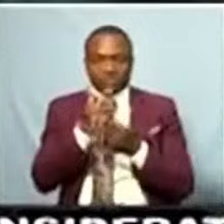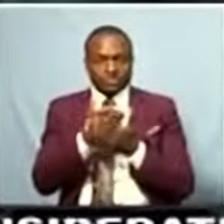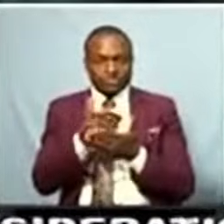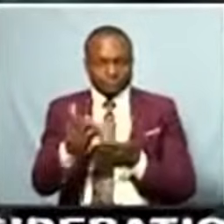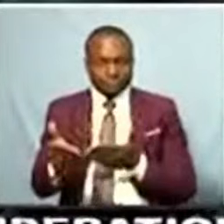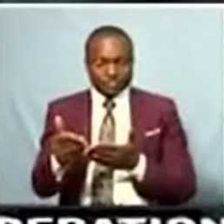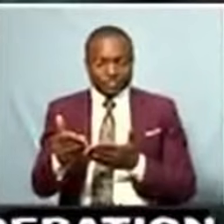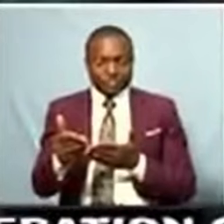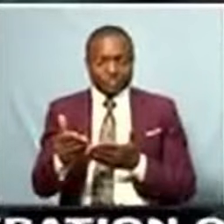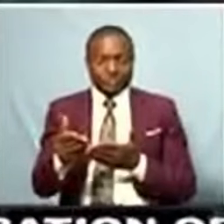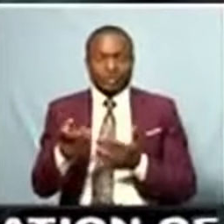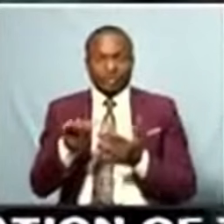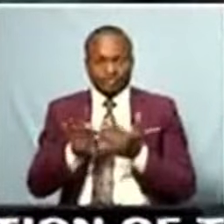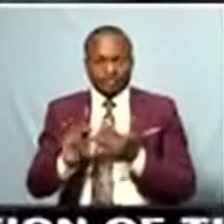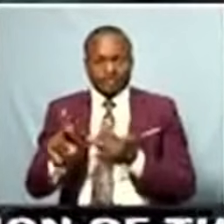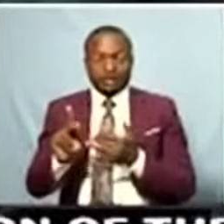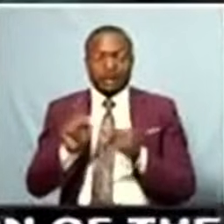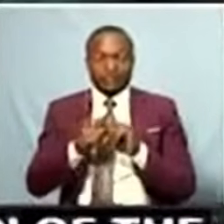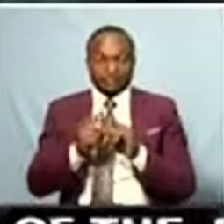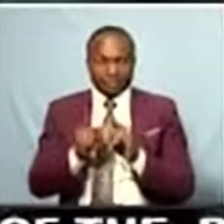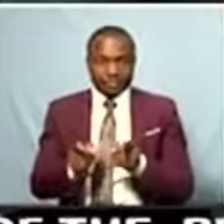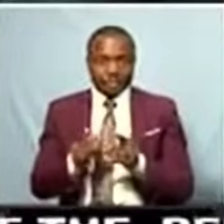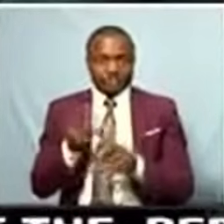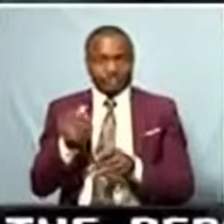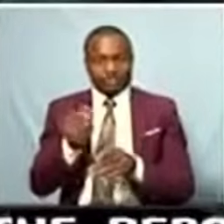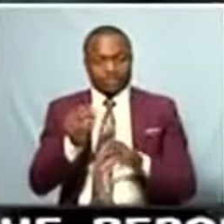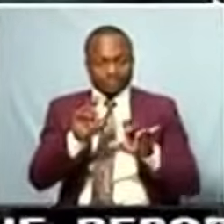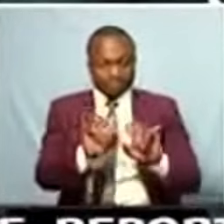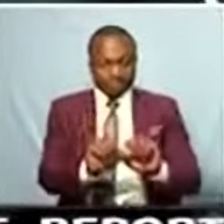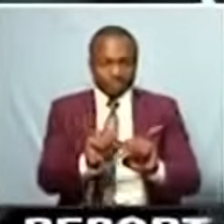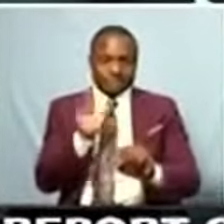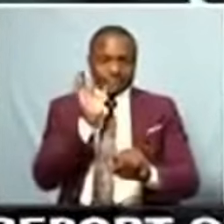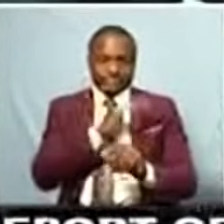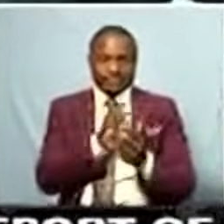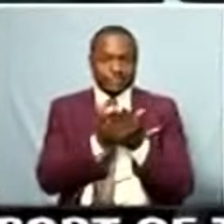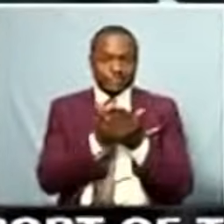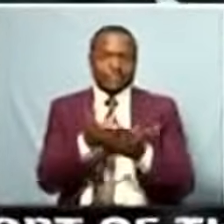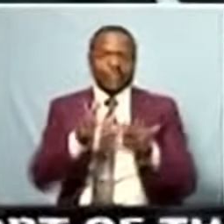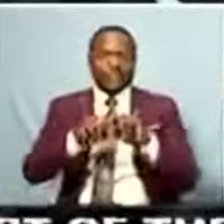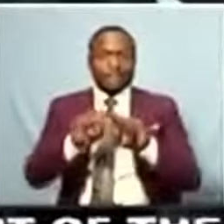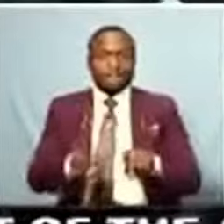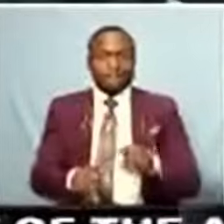the detector, but money has been sought. I submit, Chair.